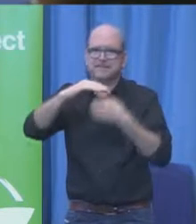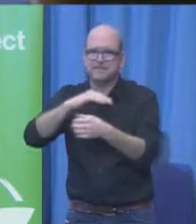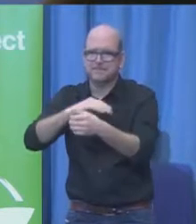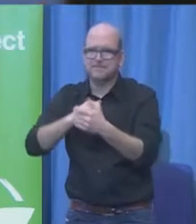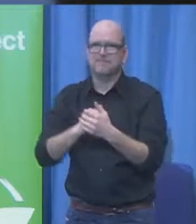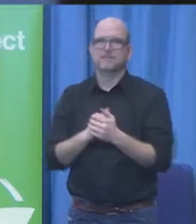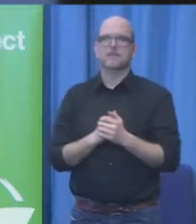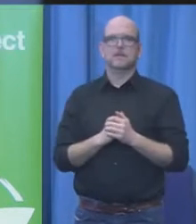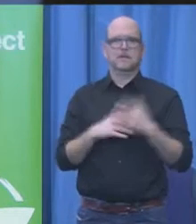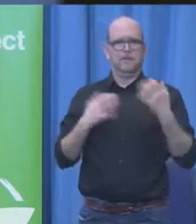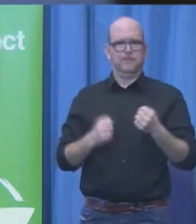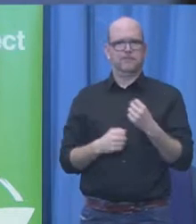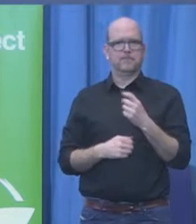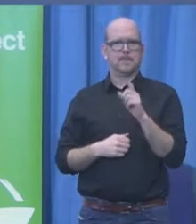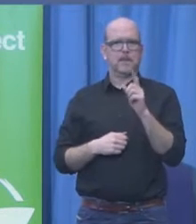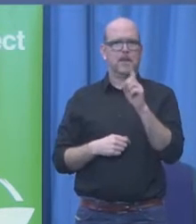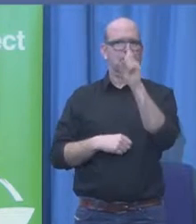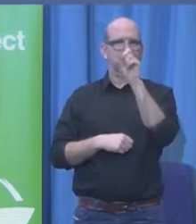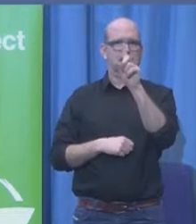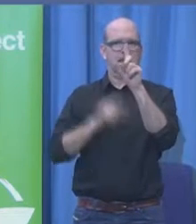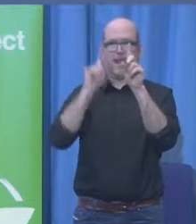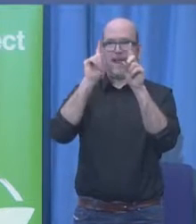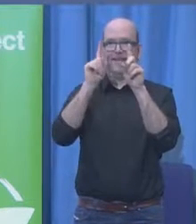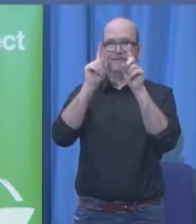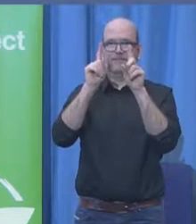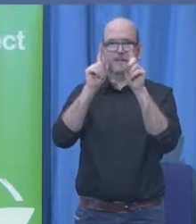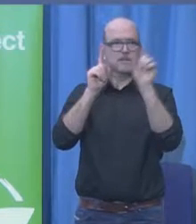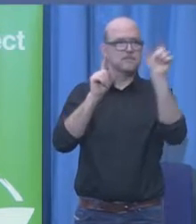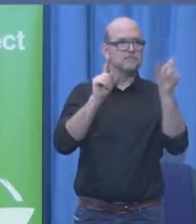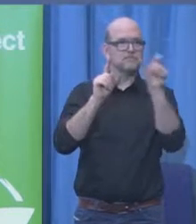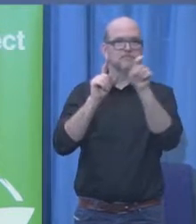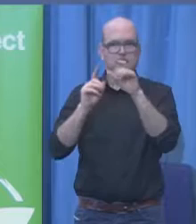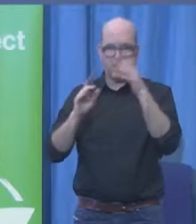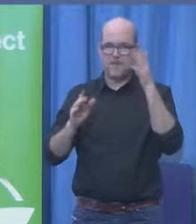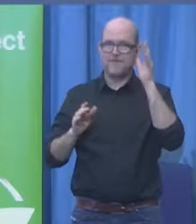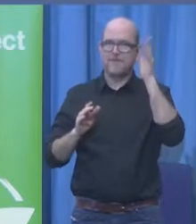about this now, because tomorrow is a big day.